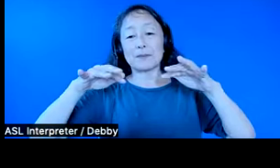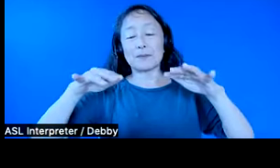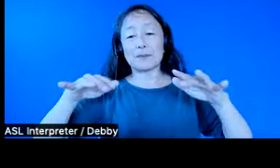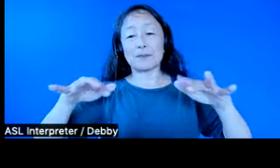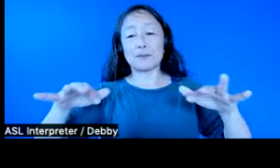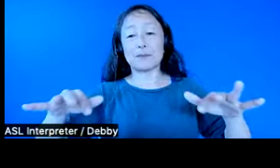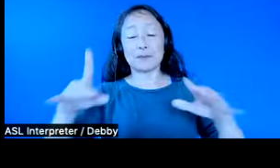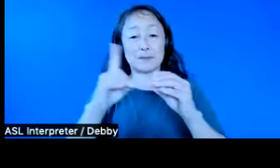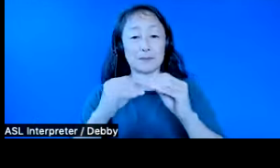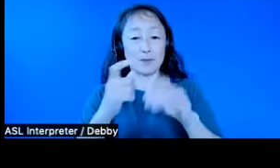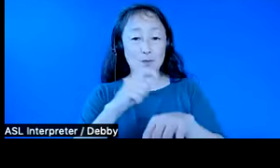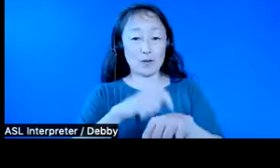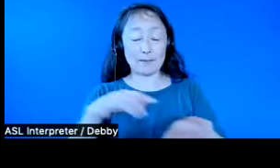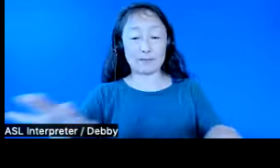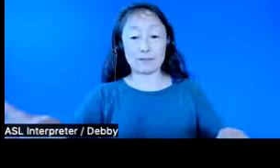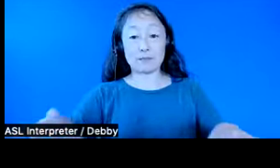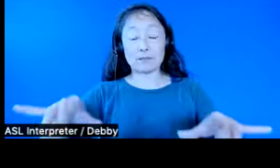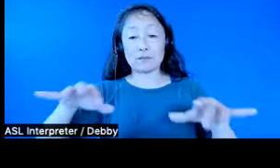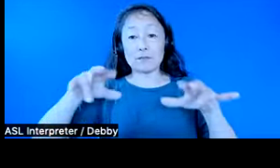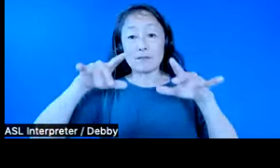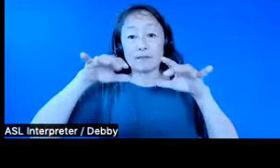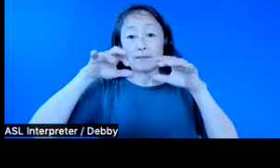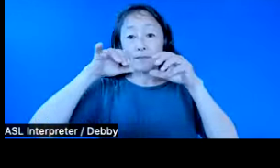Let's do it one more time. Inhale.